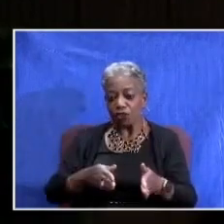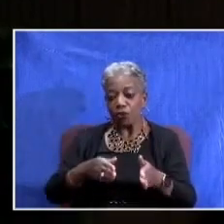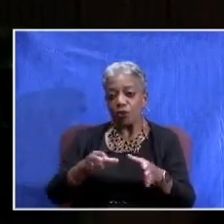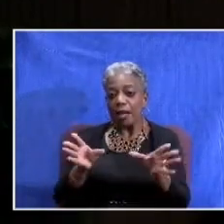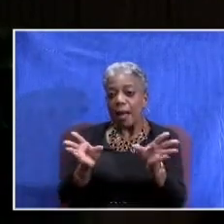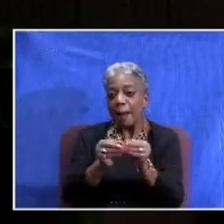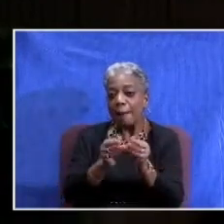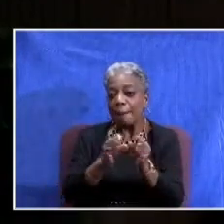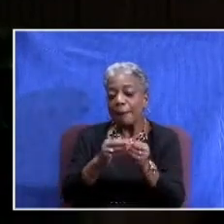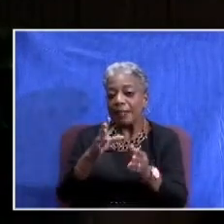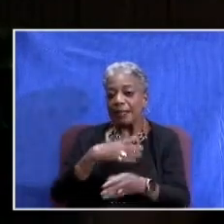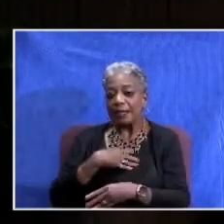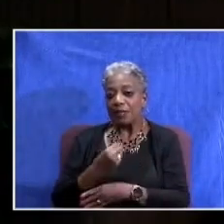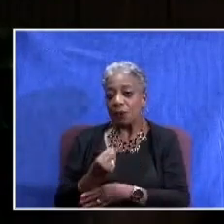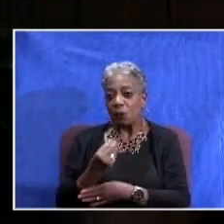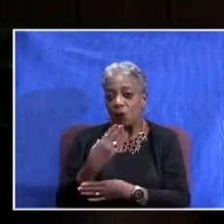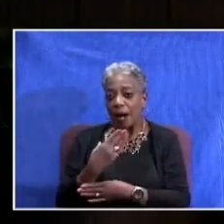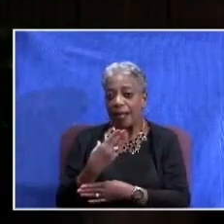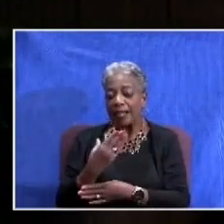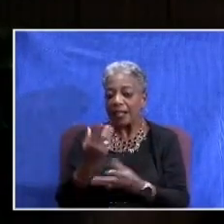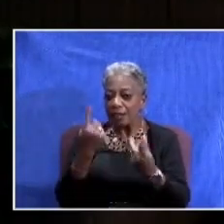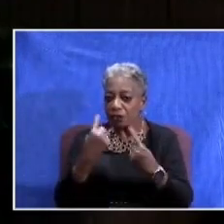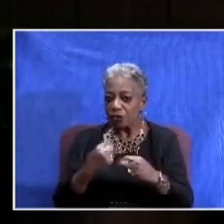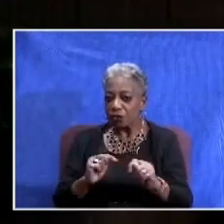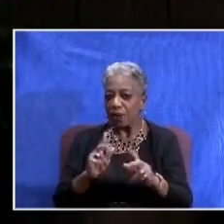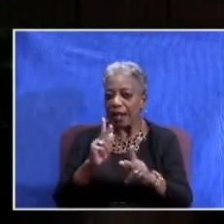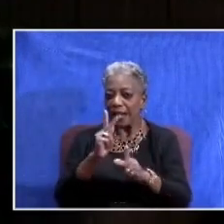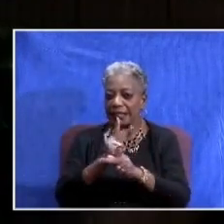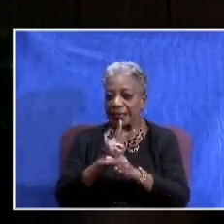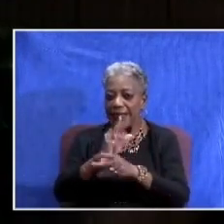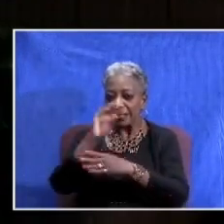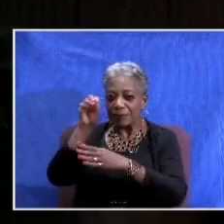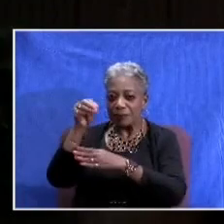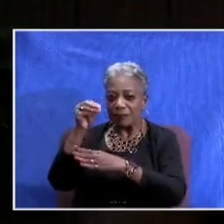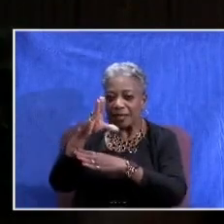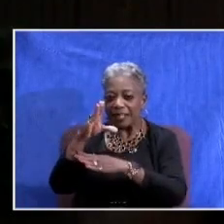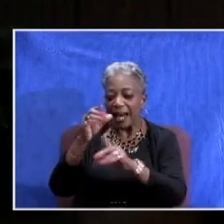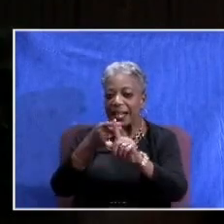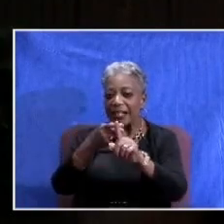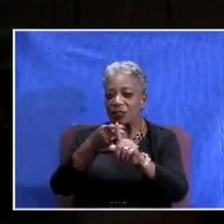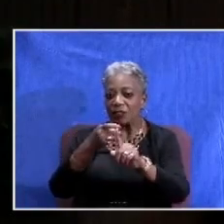is trying to keep the spotlight off of America's dirt.